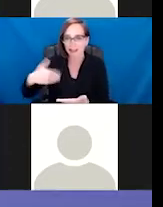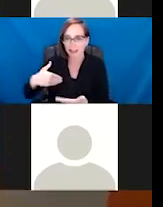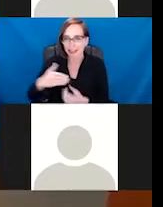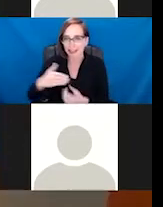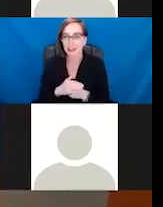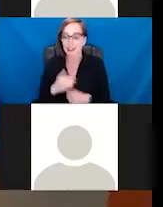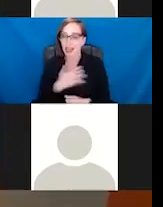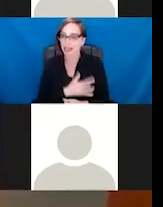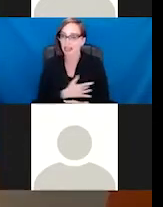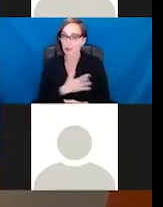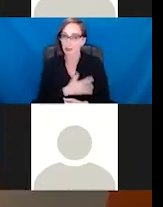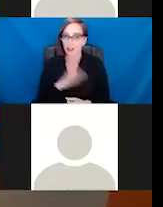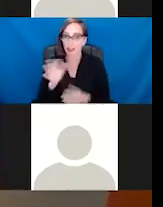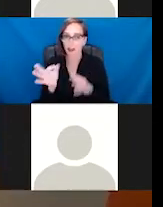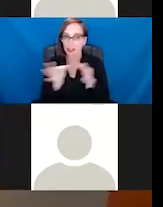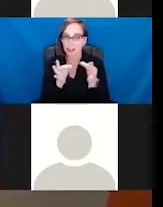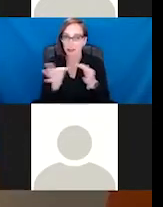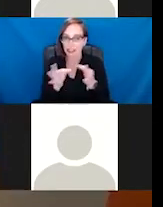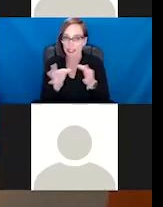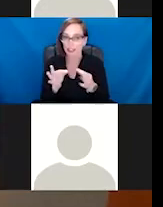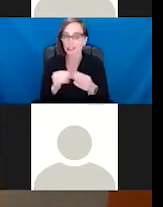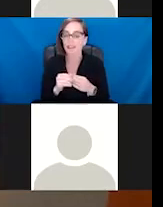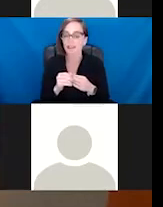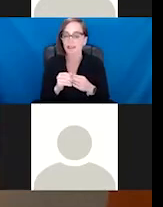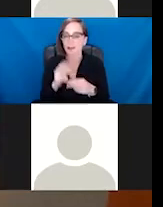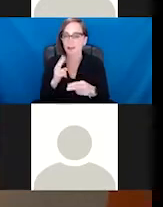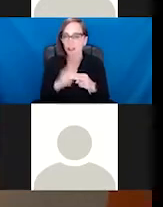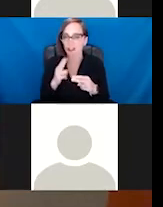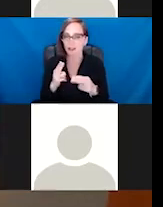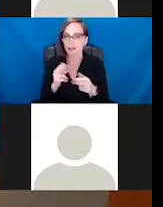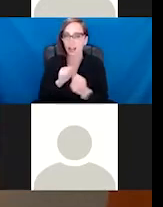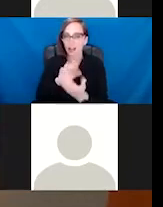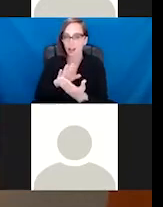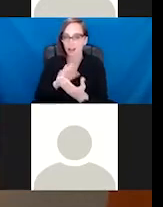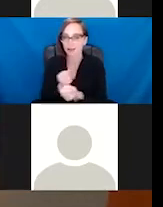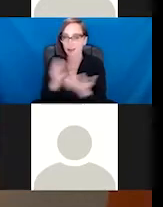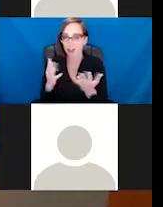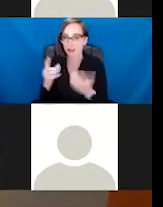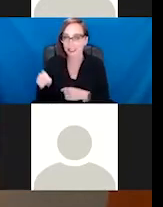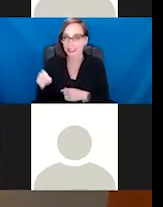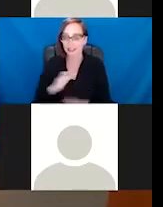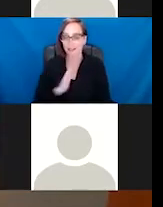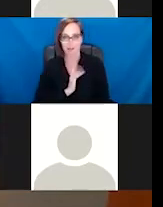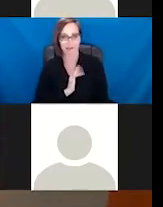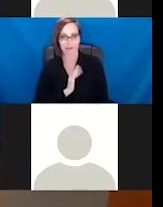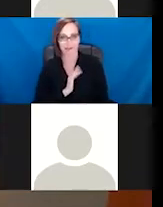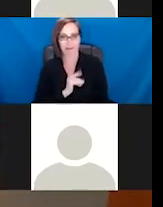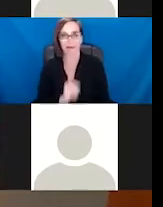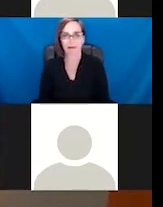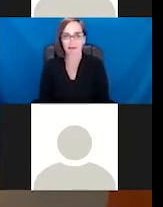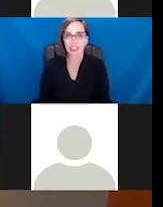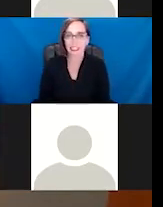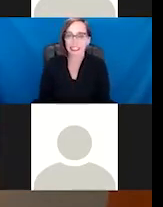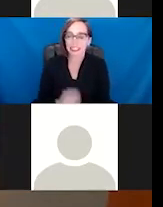appreciate your explanation on addressing multiple needs. That was the one that just gives me a little bit of caution, which